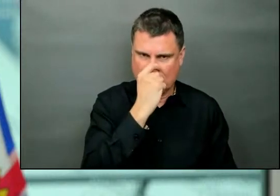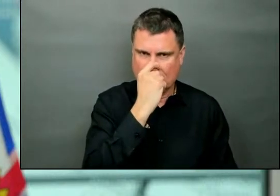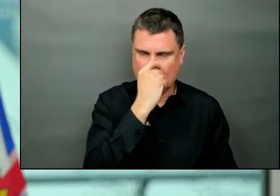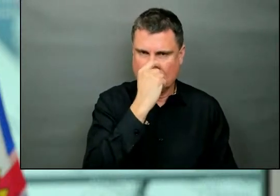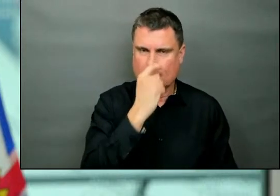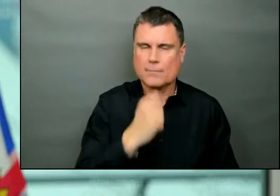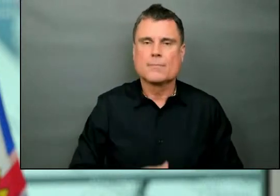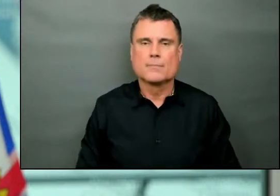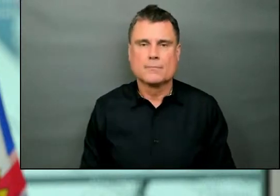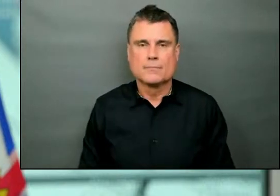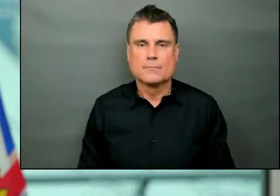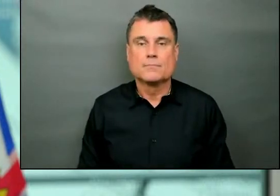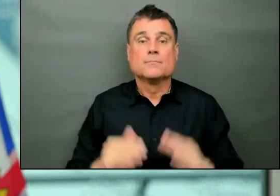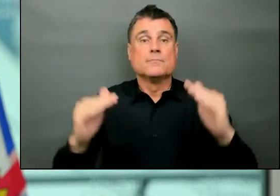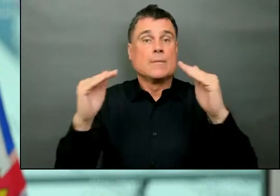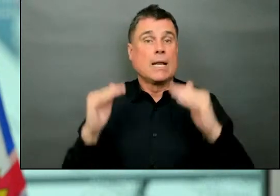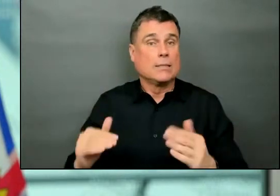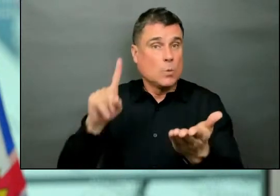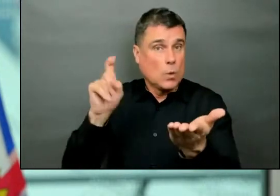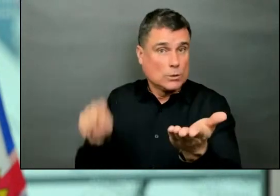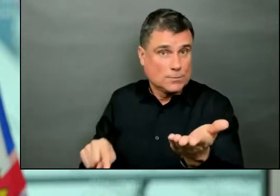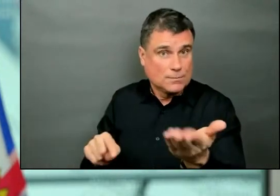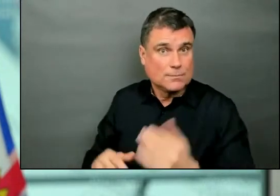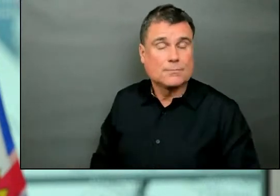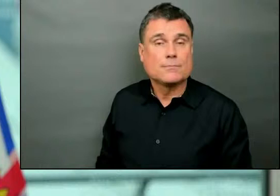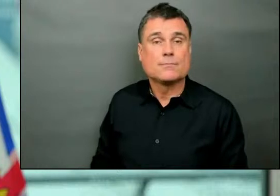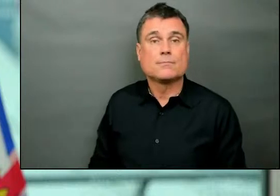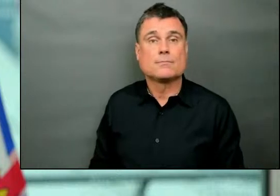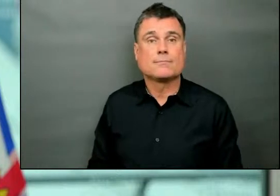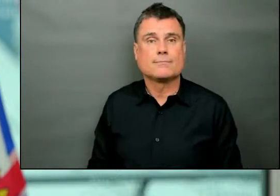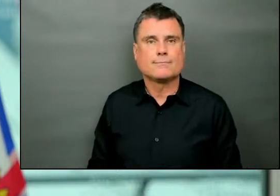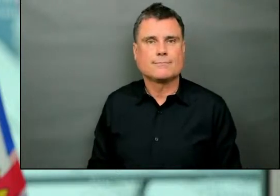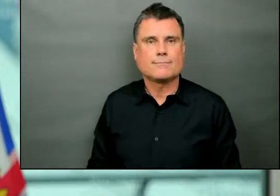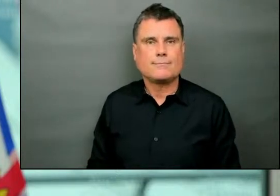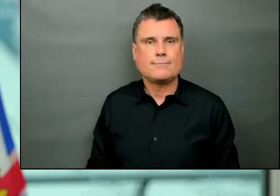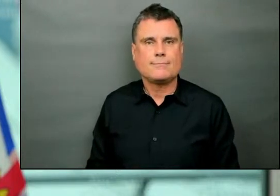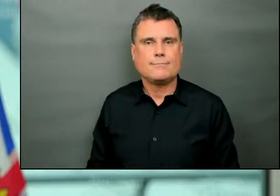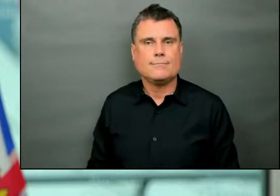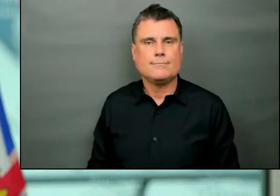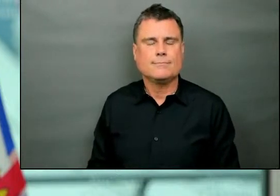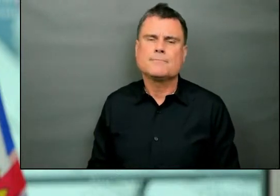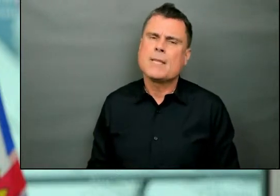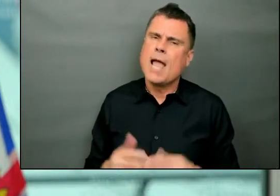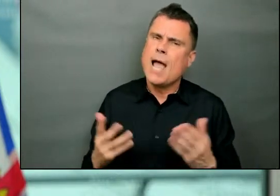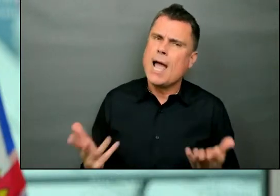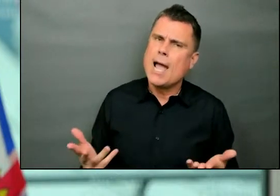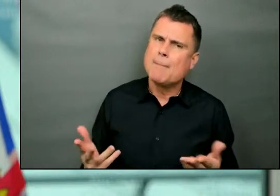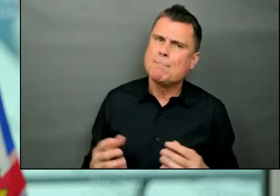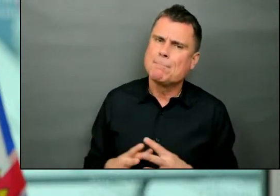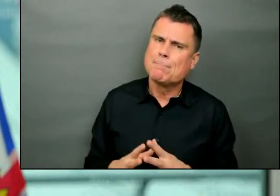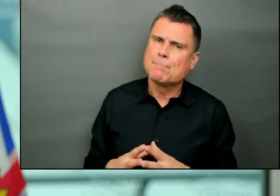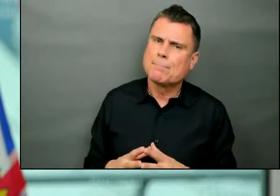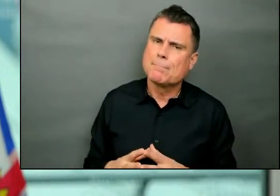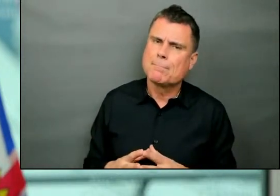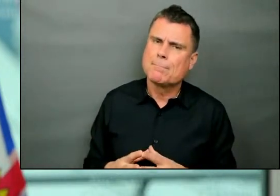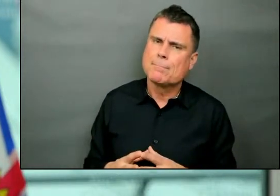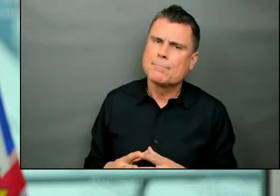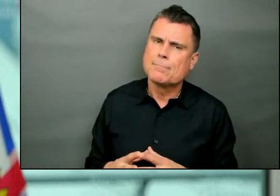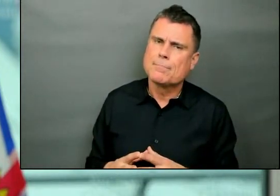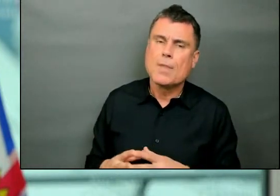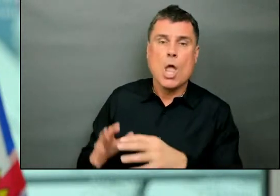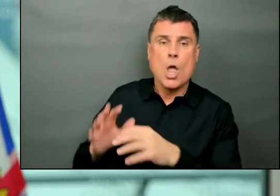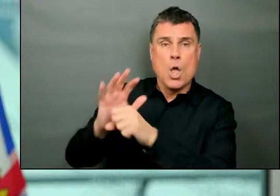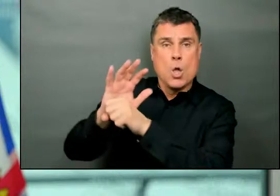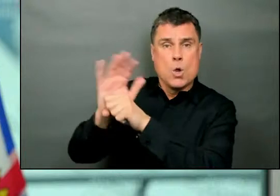guess, first of all, can you talk about what in general is driving the spread of COVID in BC right now? You were just talking about scenarios. Is